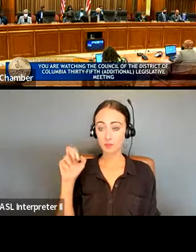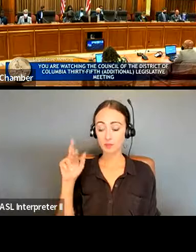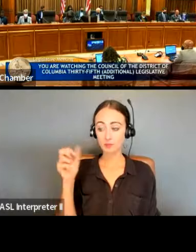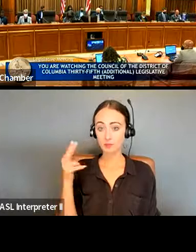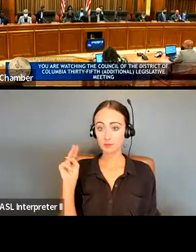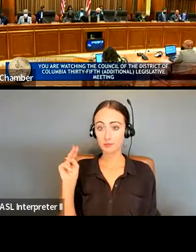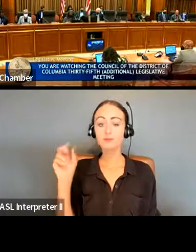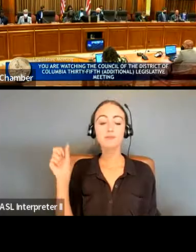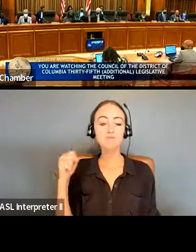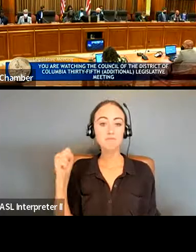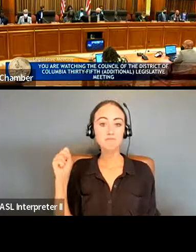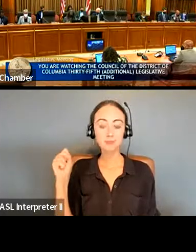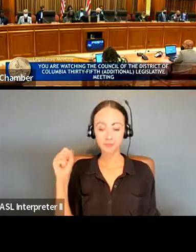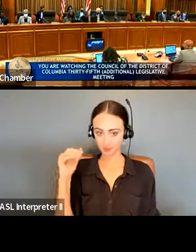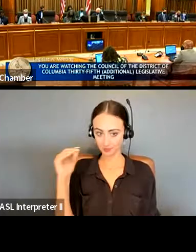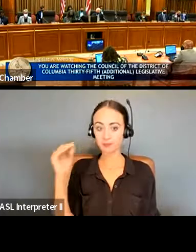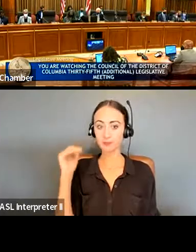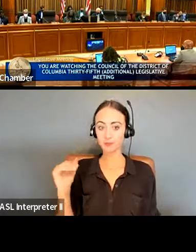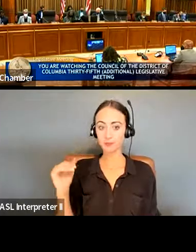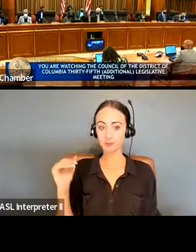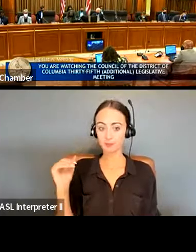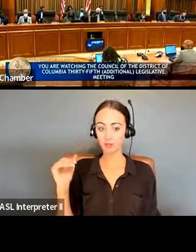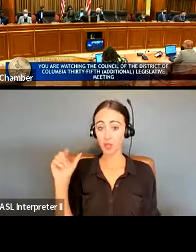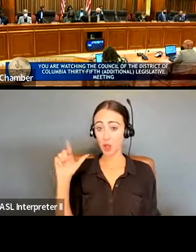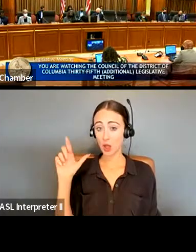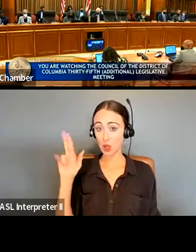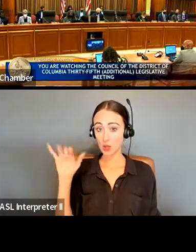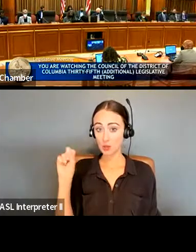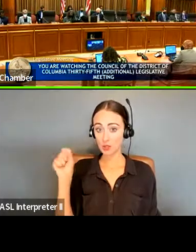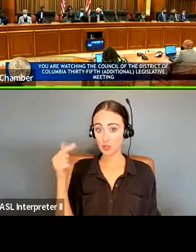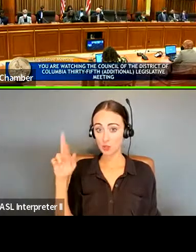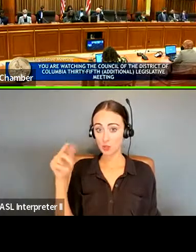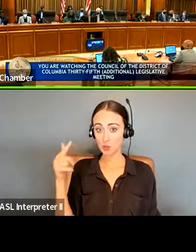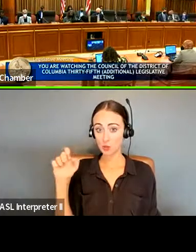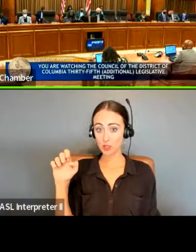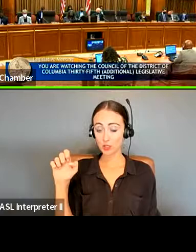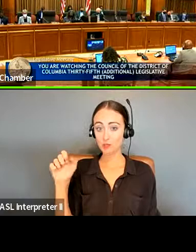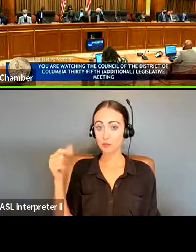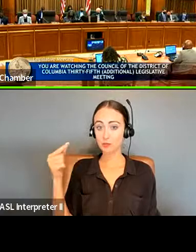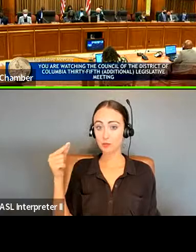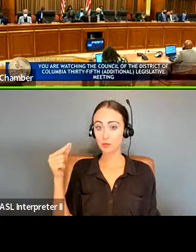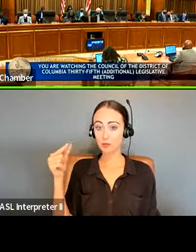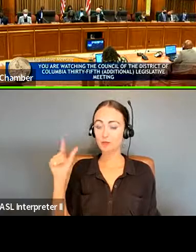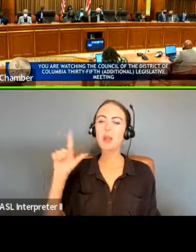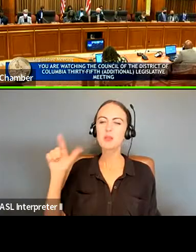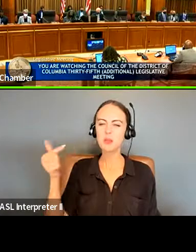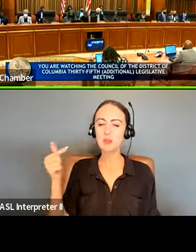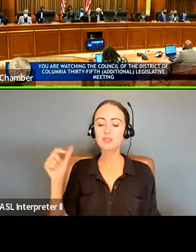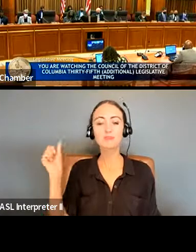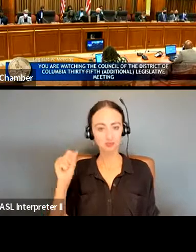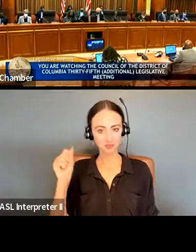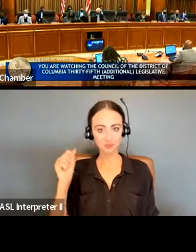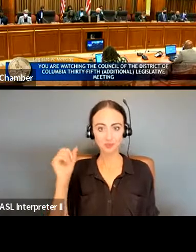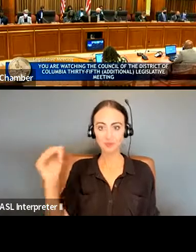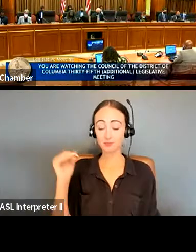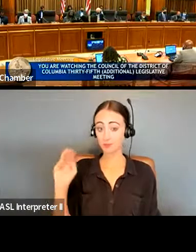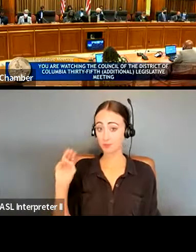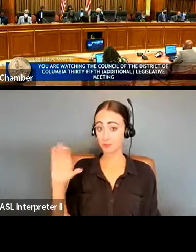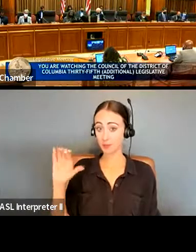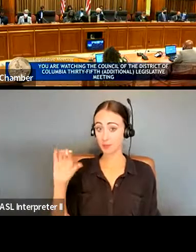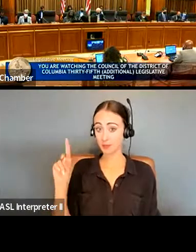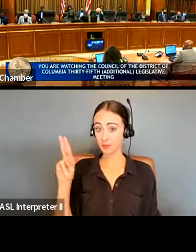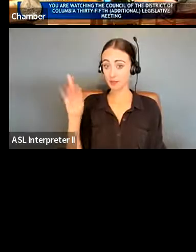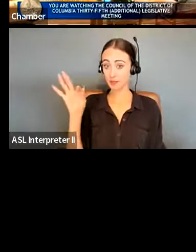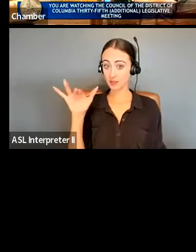Yes. Councilmember Henderson votes yes. Councilmember Lewis George. Yes. Councilmember Lewis George votes yes. Councilmember McDuffie.